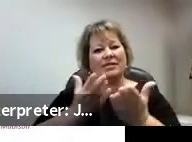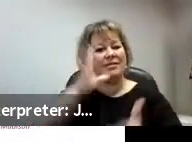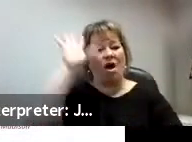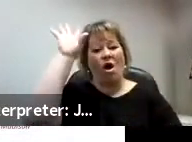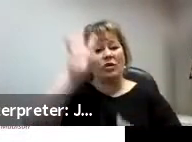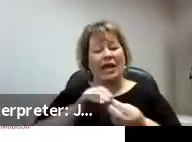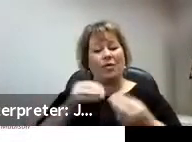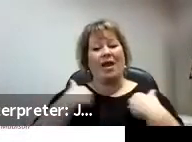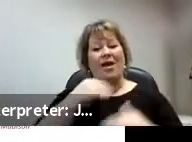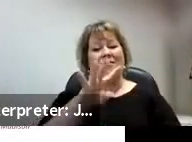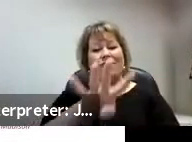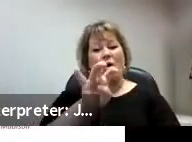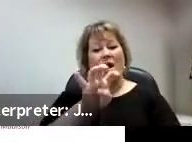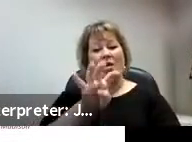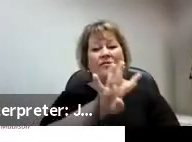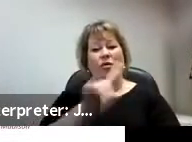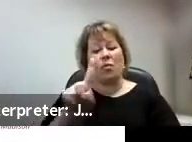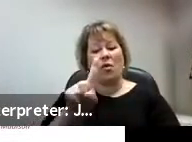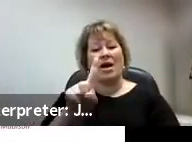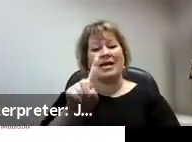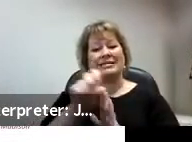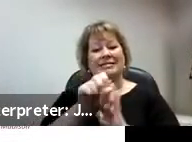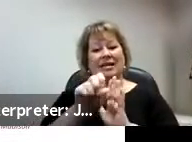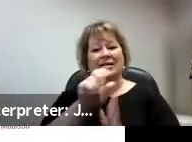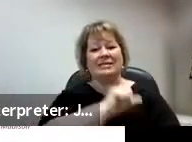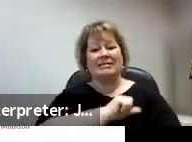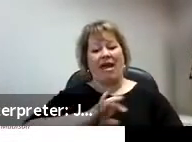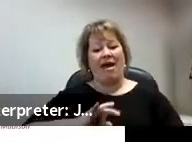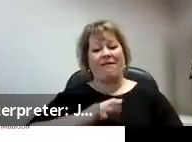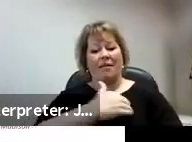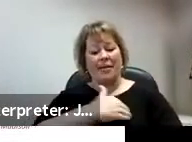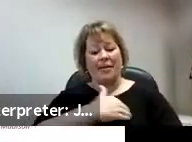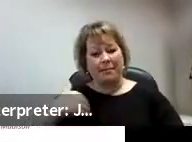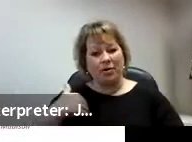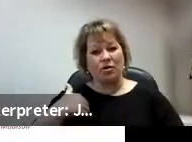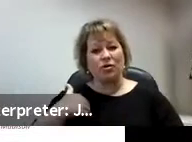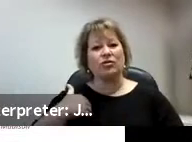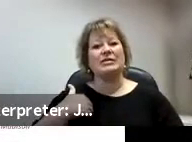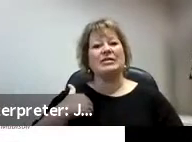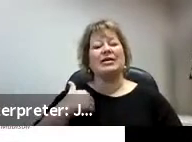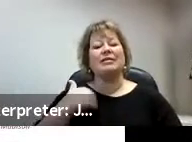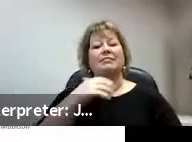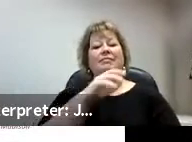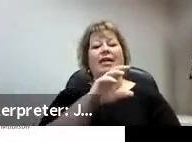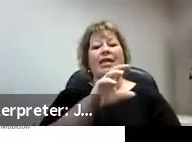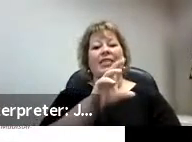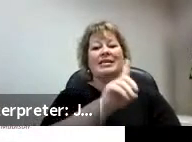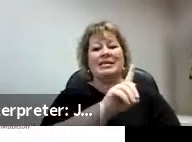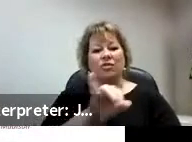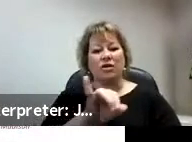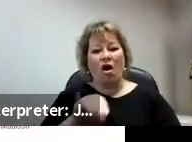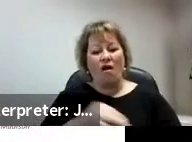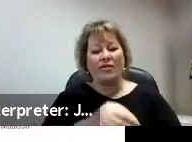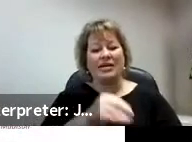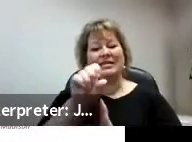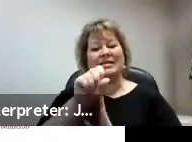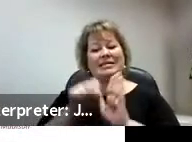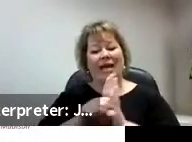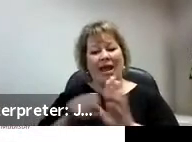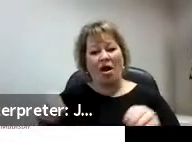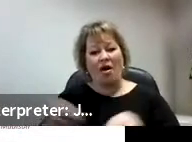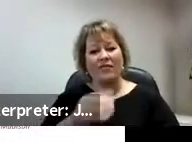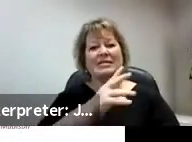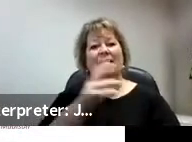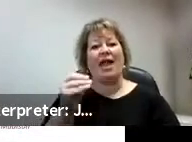have 441 staff members located in our district offices at Lakeshore and at the state office. And as I